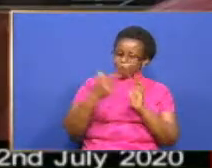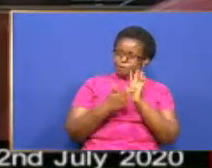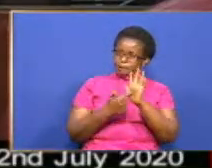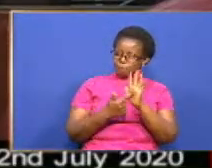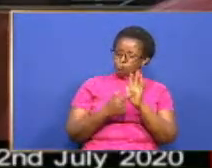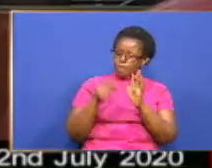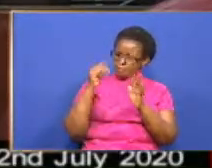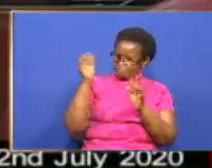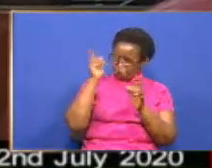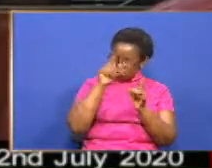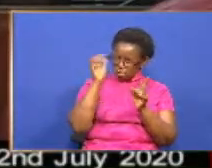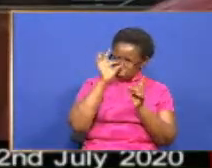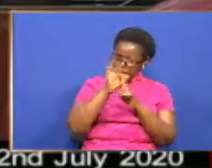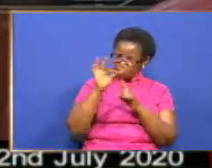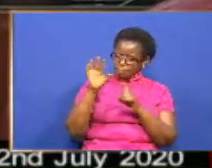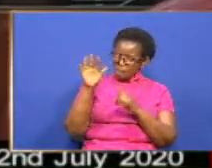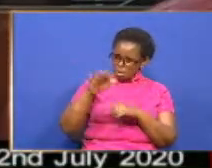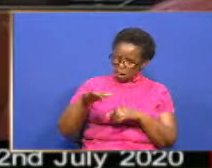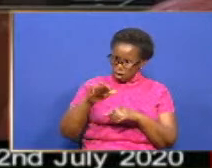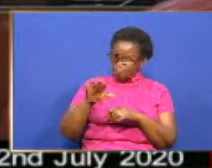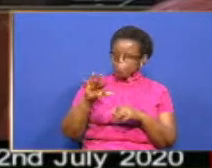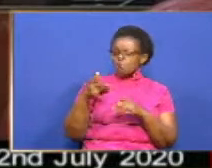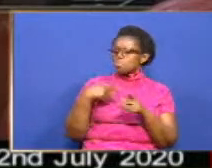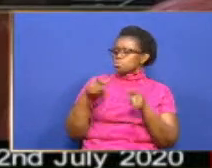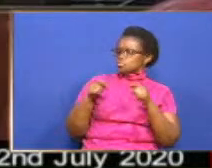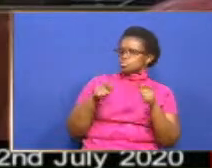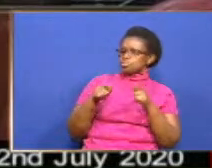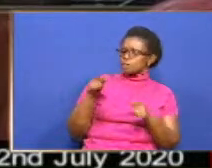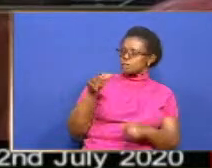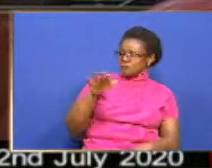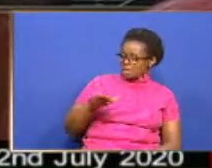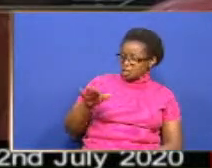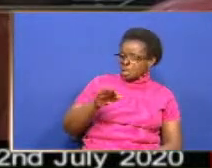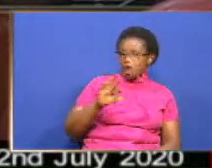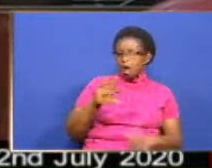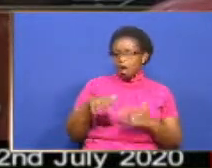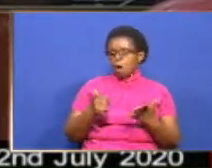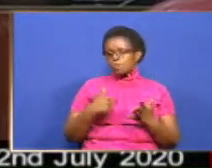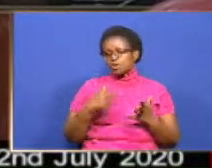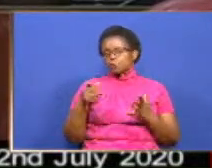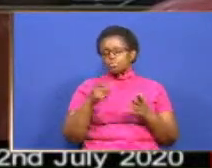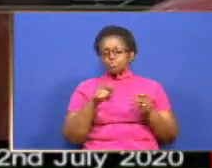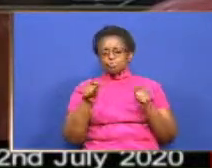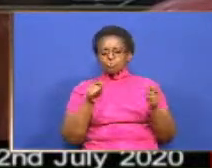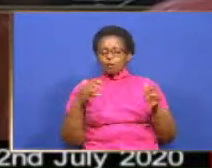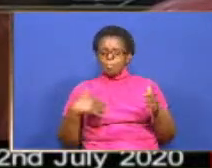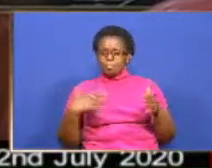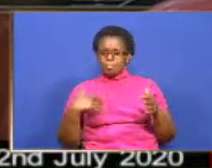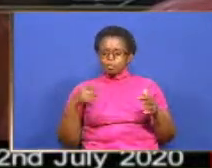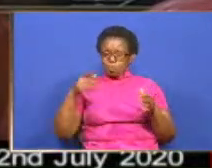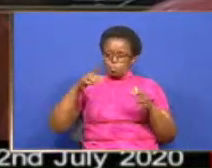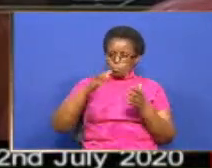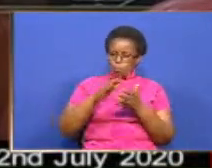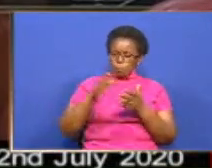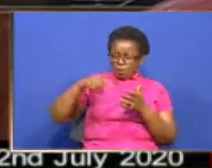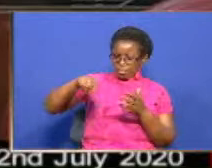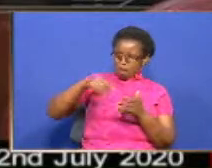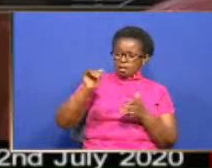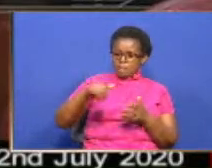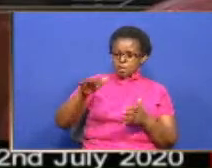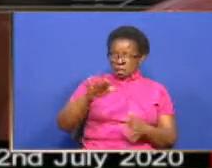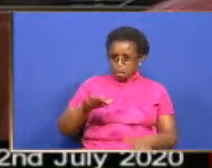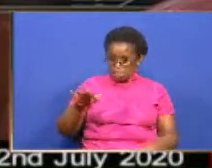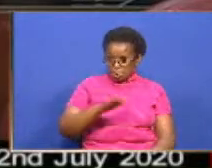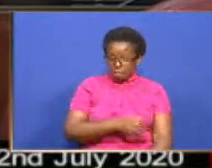area? How do you control a designated area? How do you restrict persons within that area?